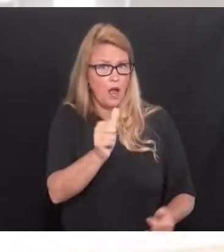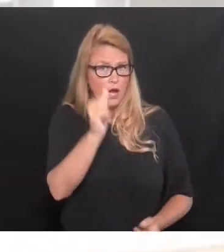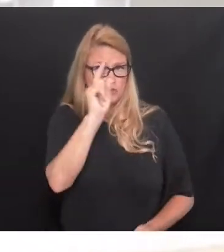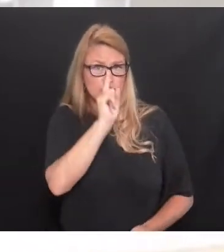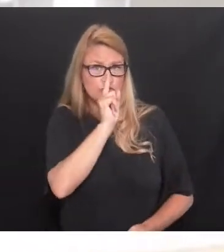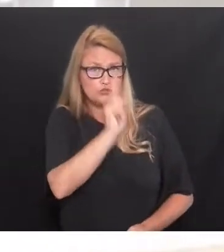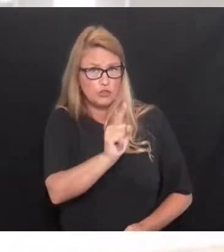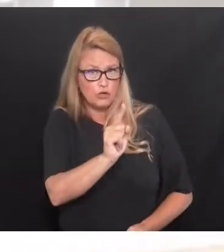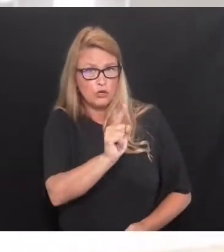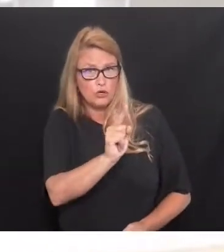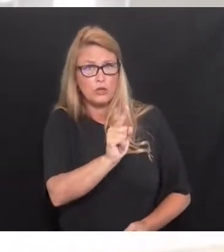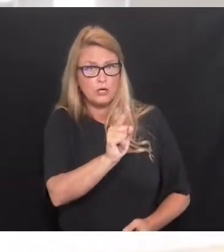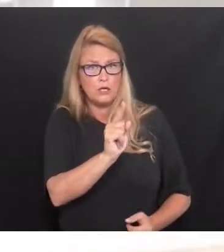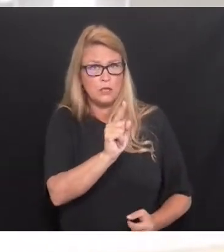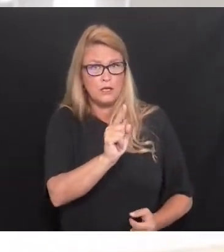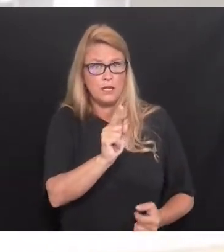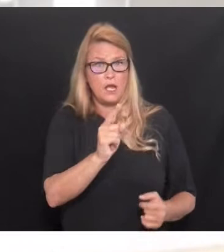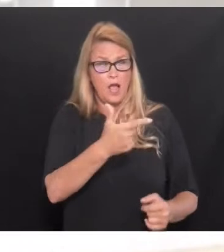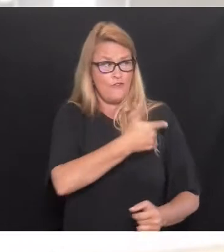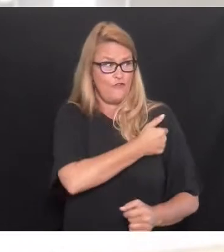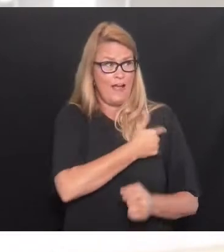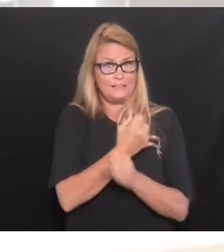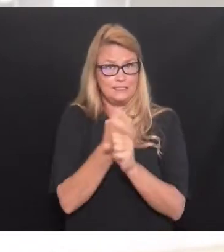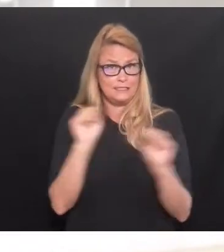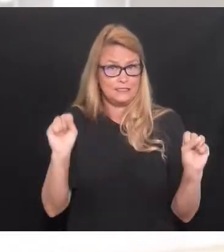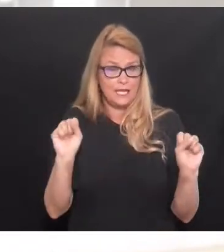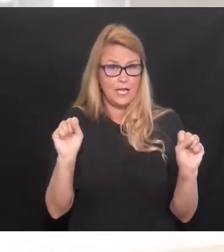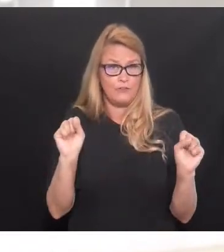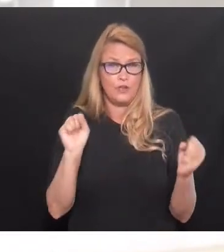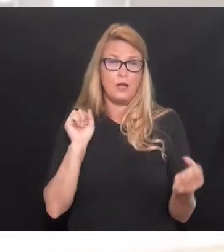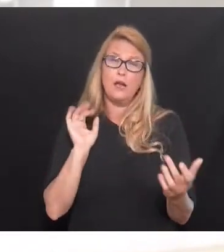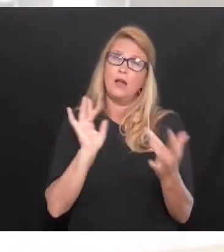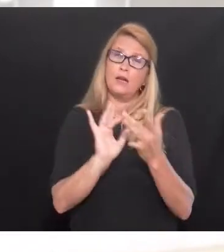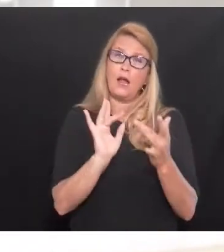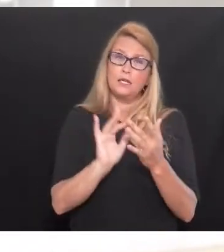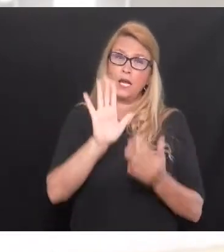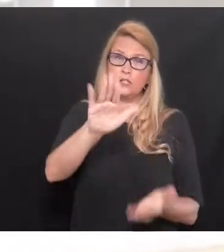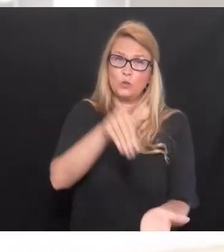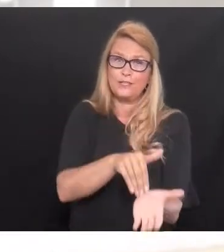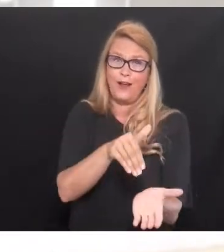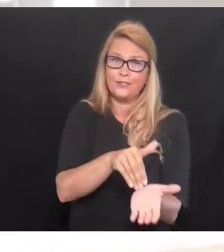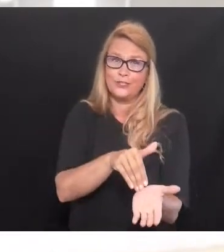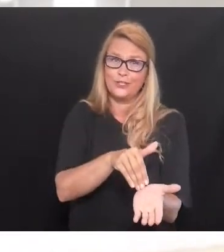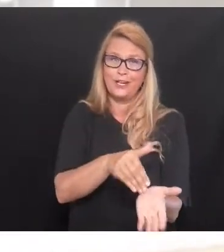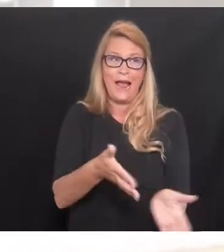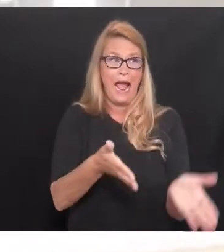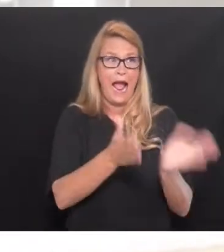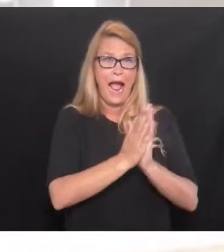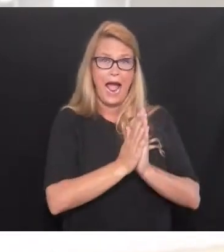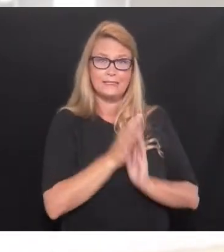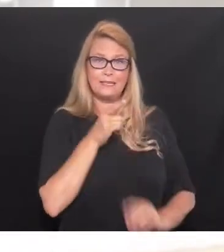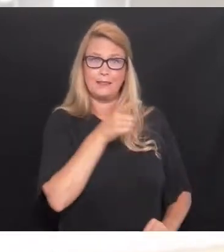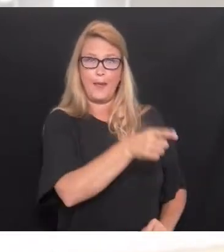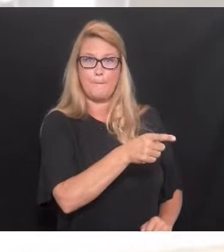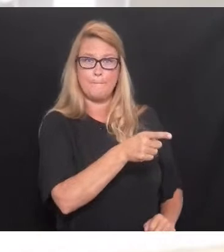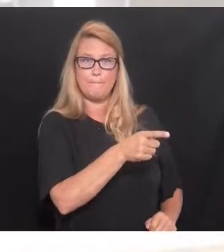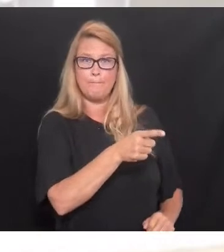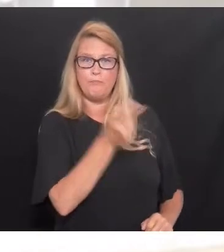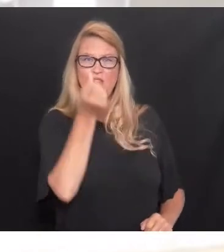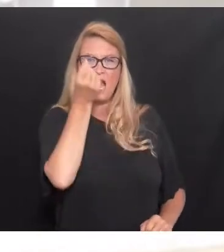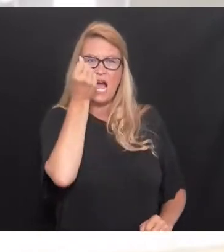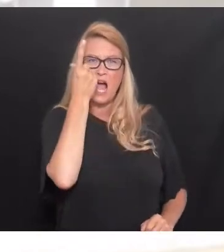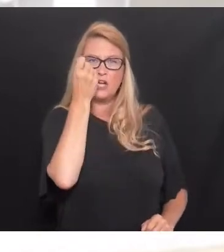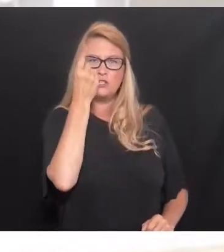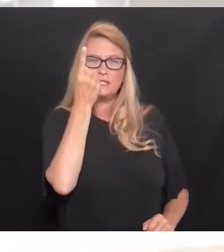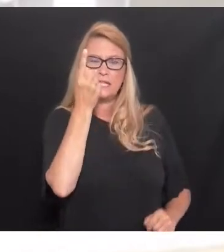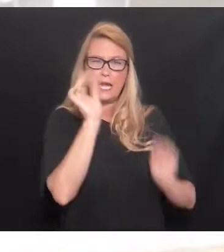need some support from a medical professional, reach out to a medical professional and understand the value and the importance of the